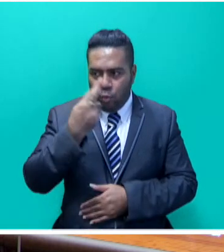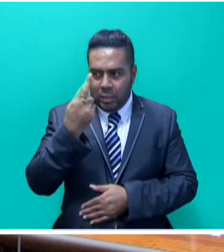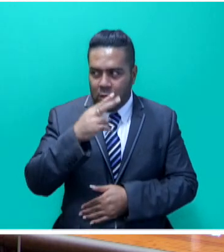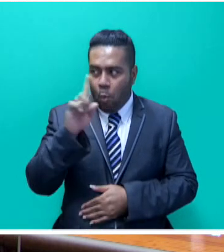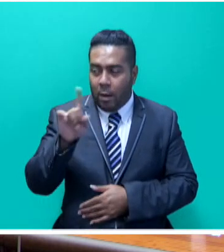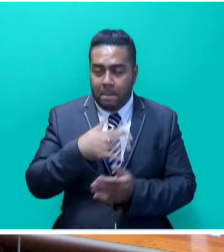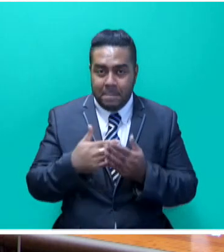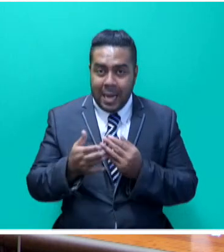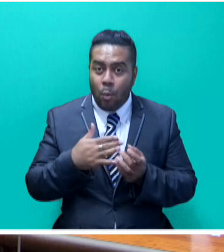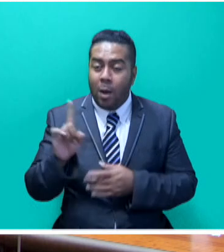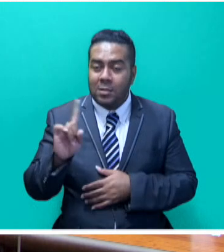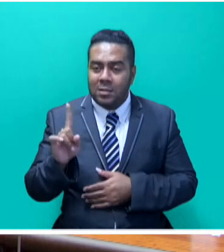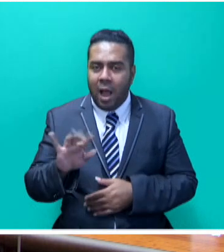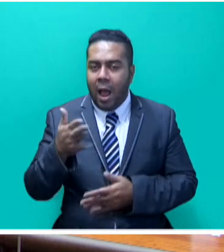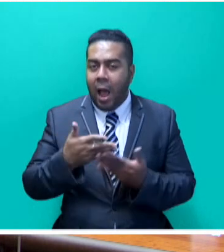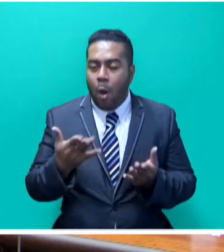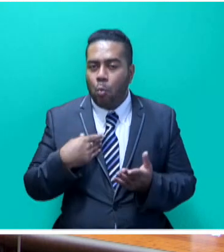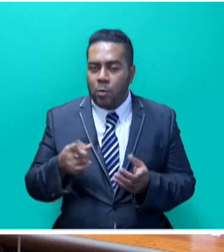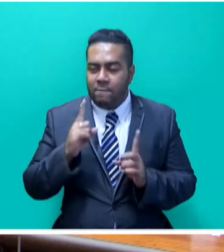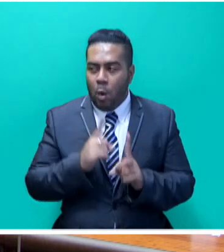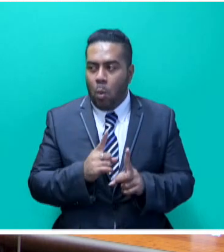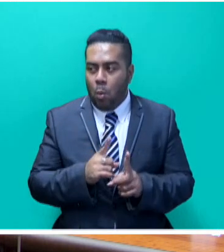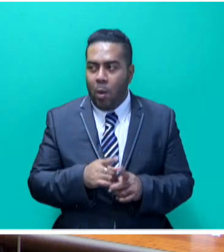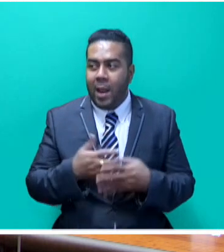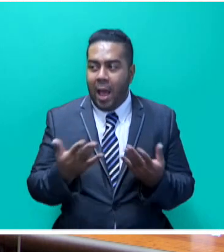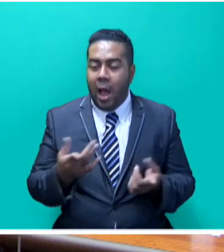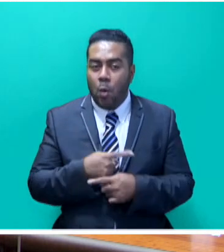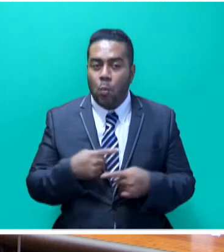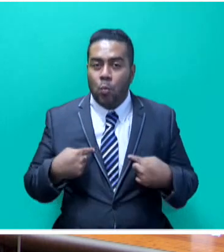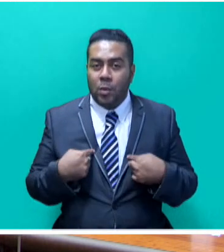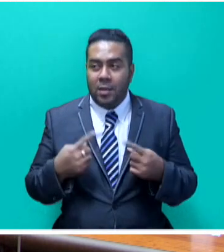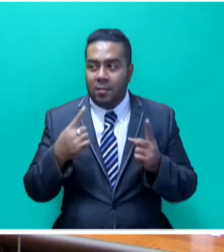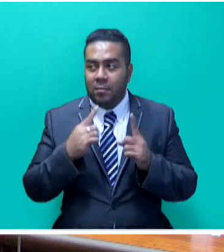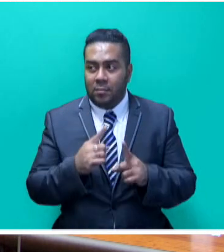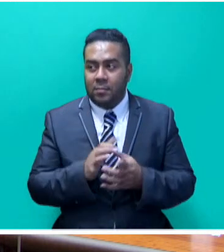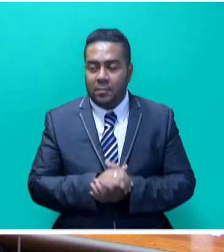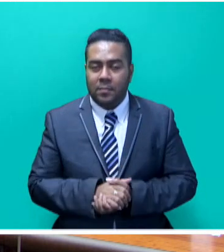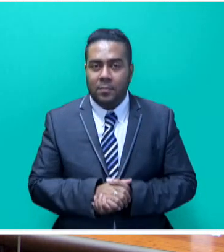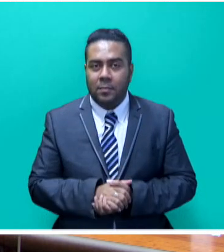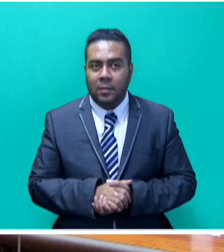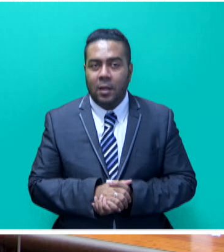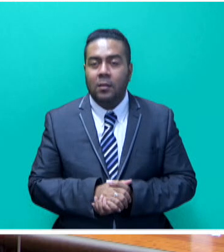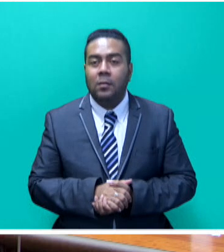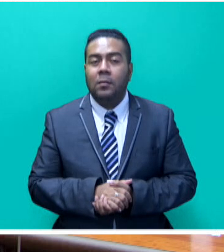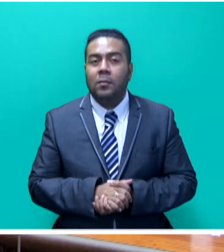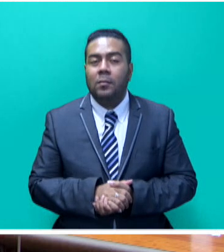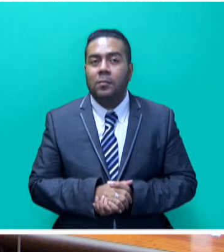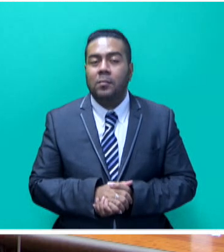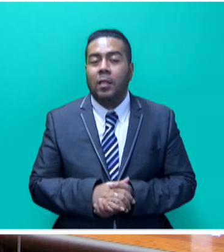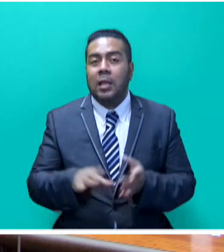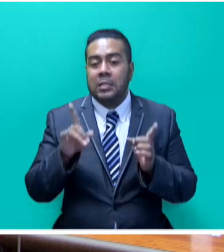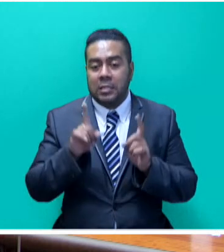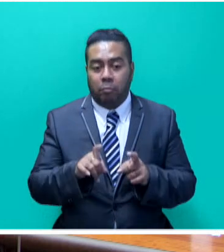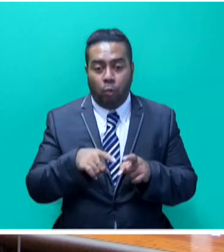matters most is how we follow and how we adhere to the protocols of operations set by the